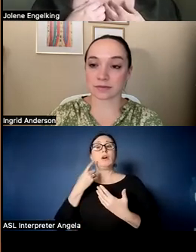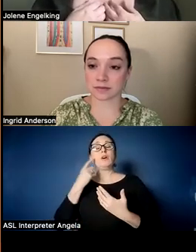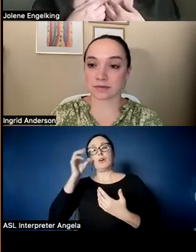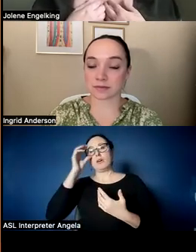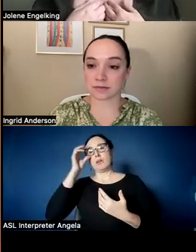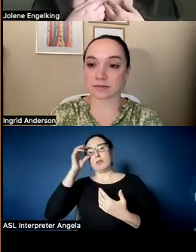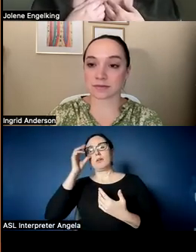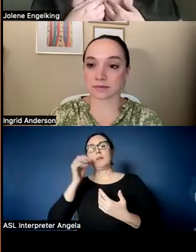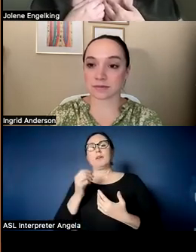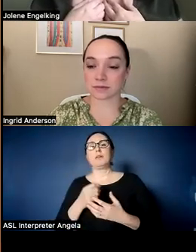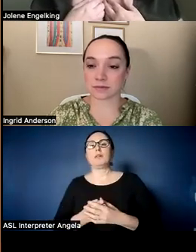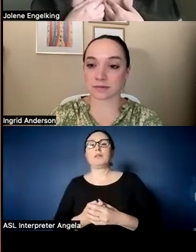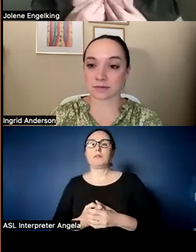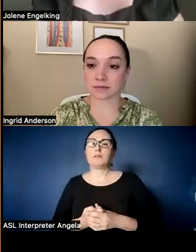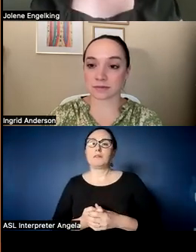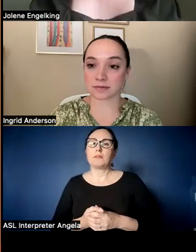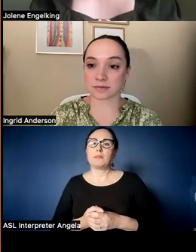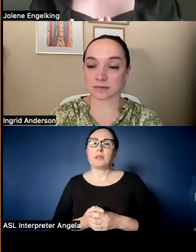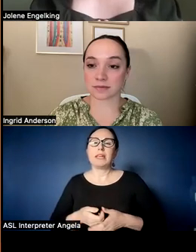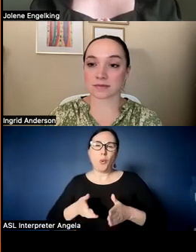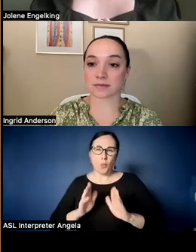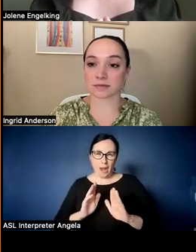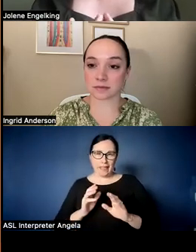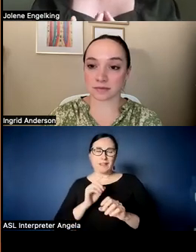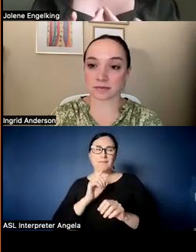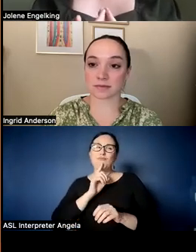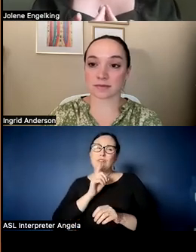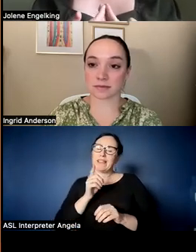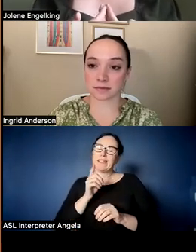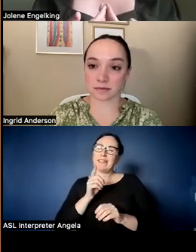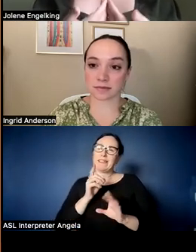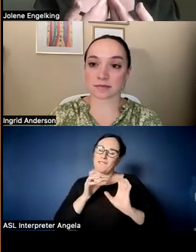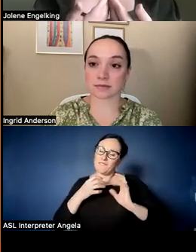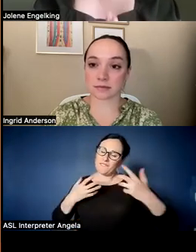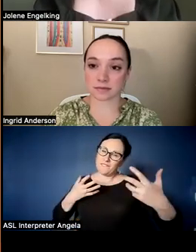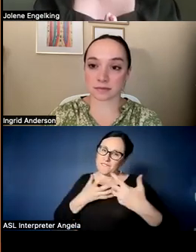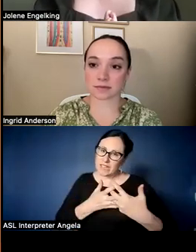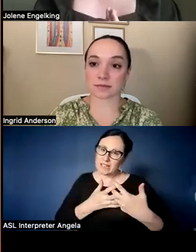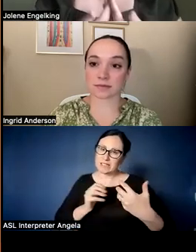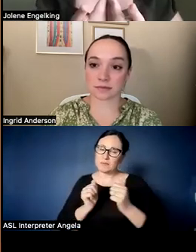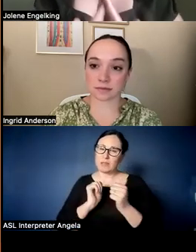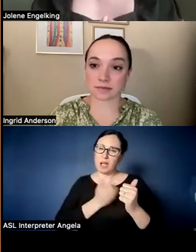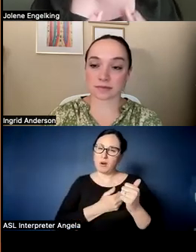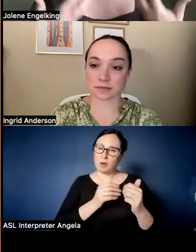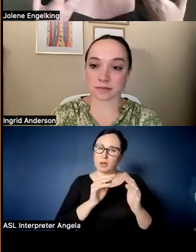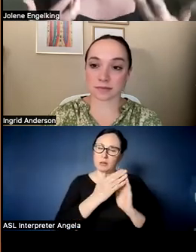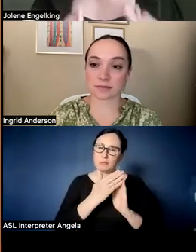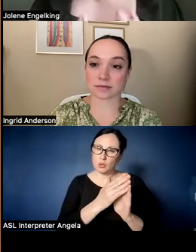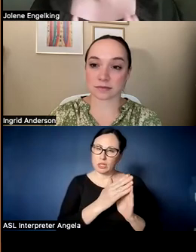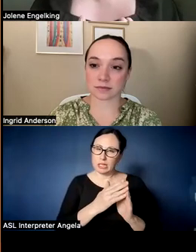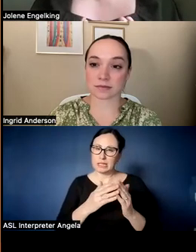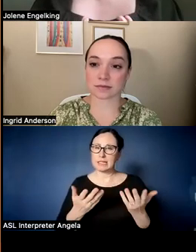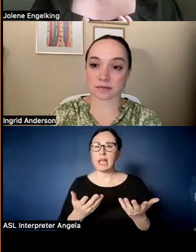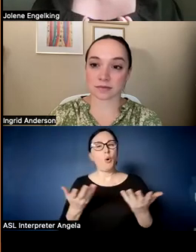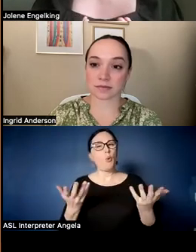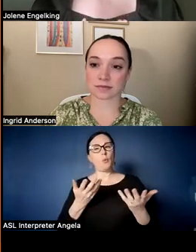truly doing that is making sense within our communities and making sense for the way that sexual violence presents and what will resonate and what will help